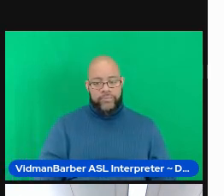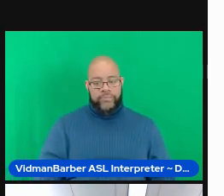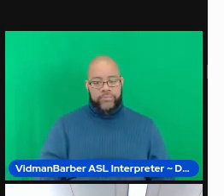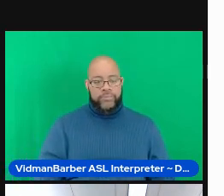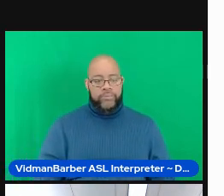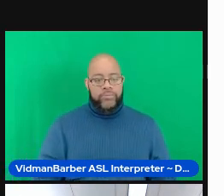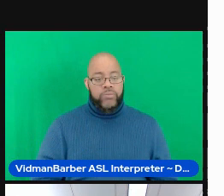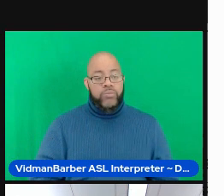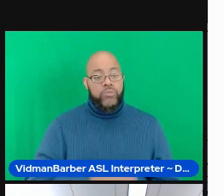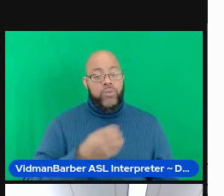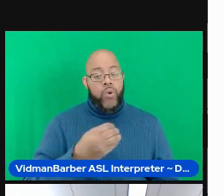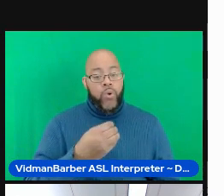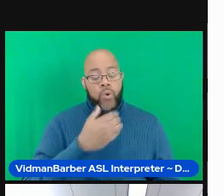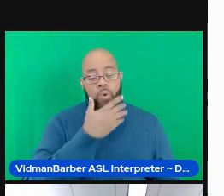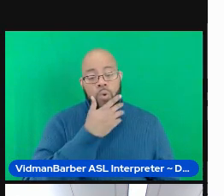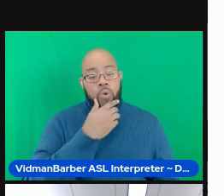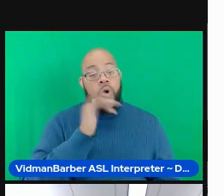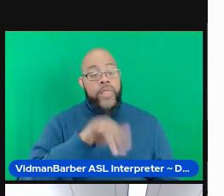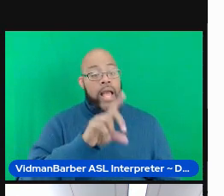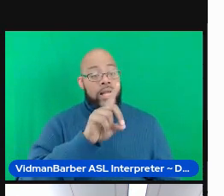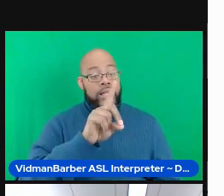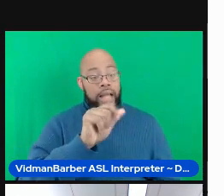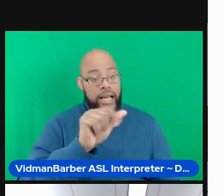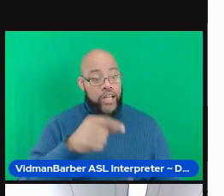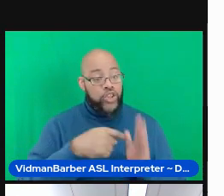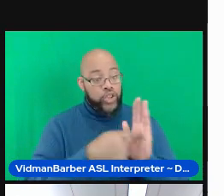And so this data shows that